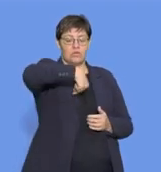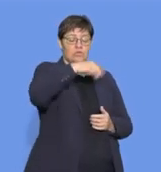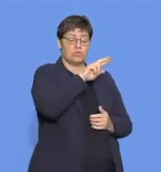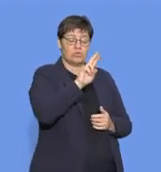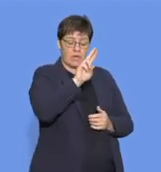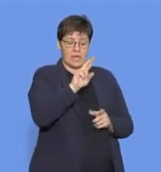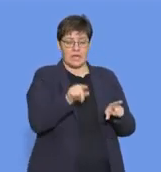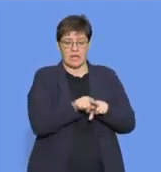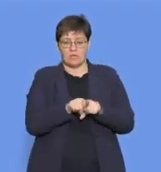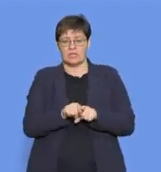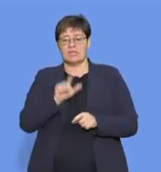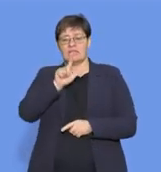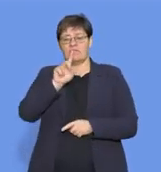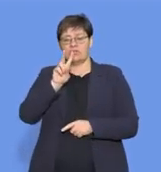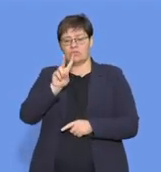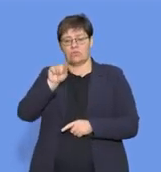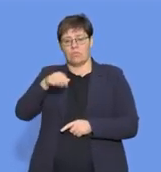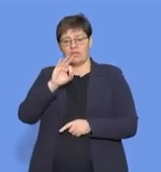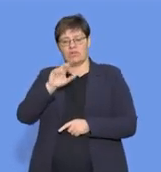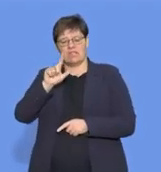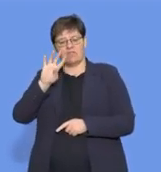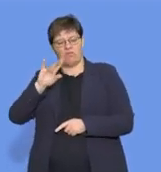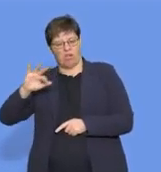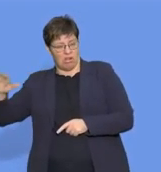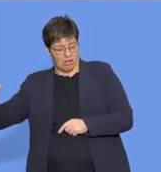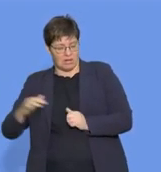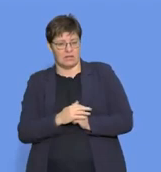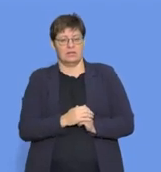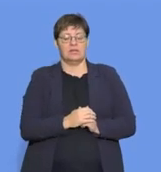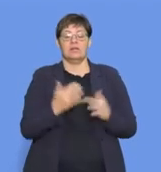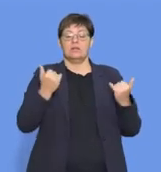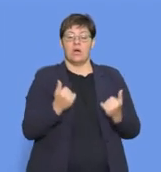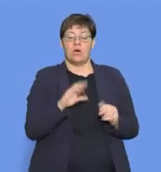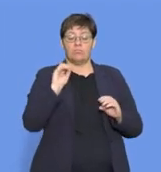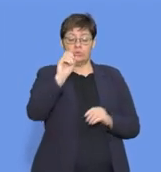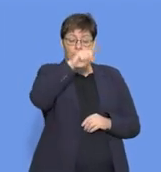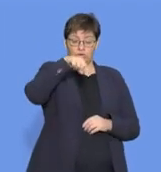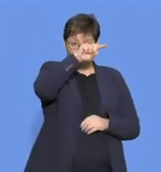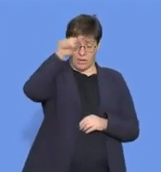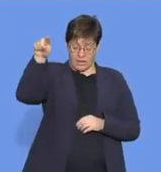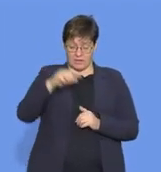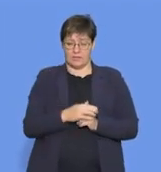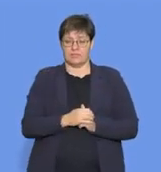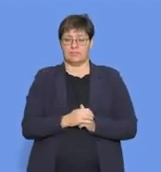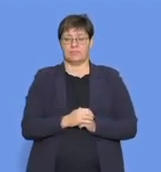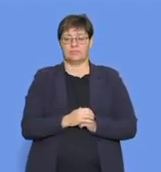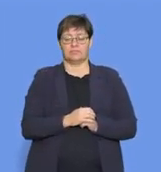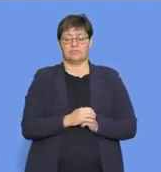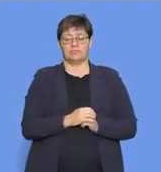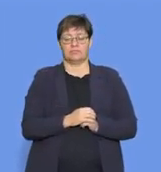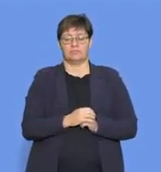So our value for q squared is roughly that. Let's get our calculator back up here. And now we're going to find the square root of that